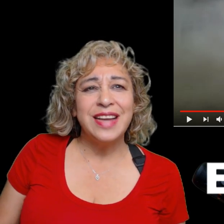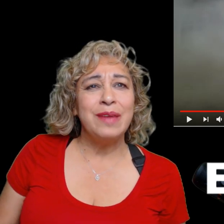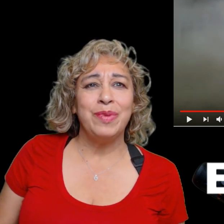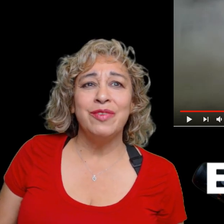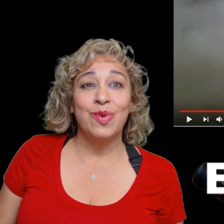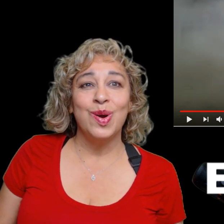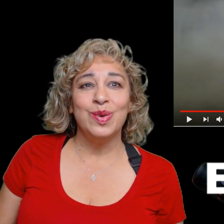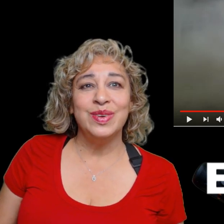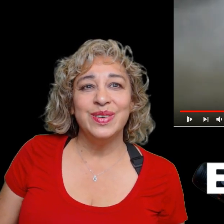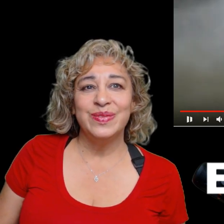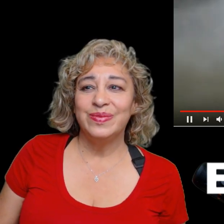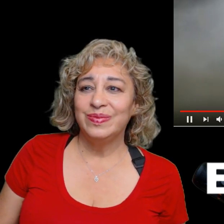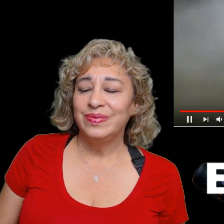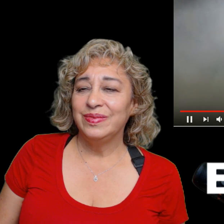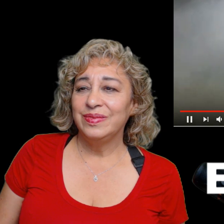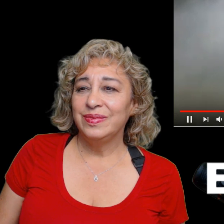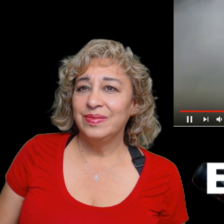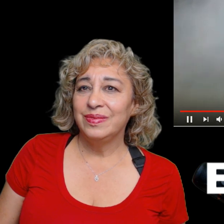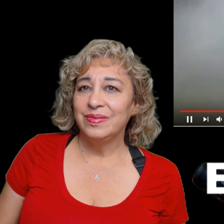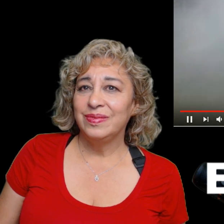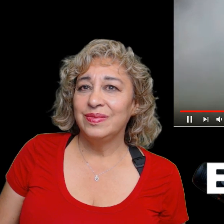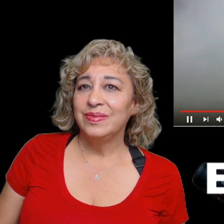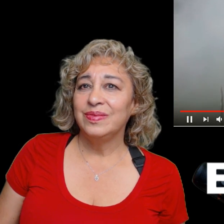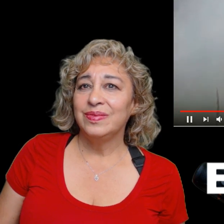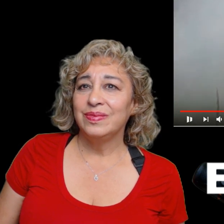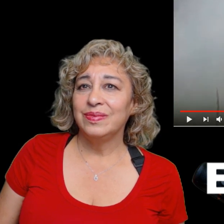artisan type of road.